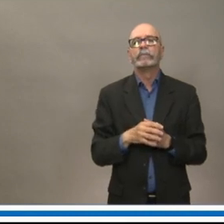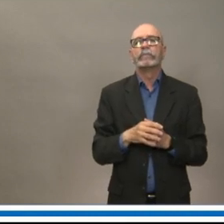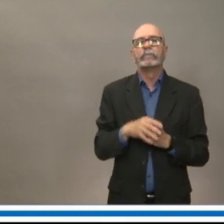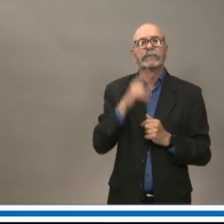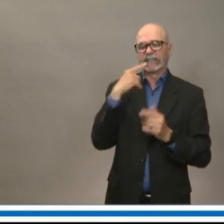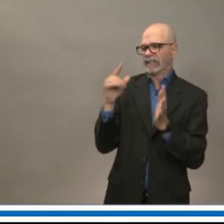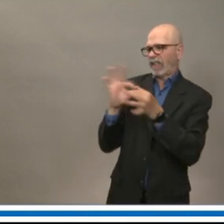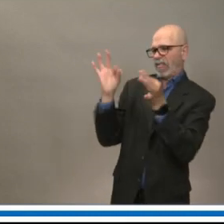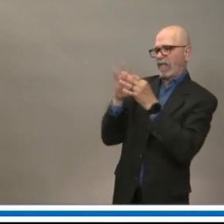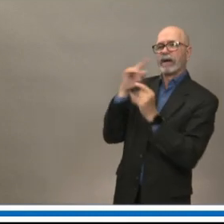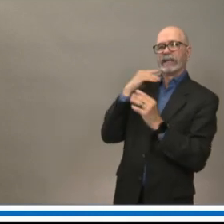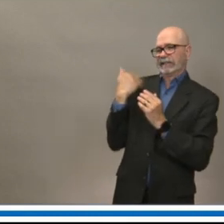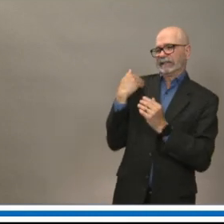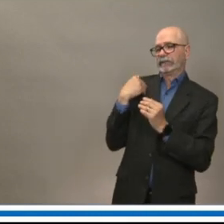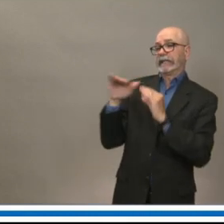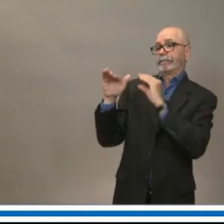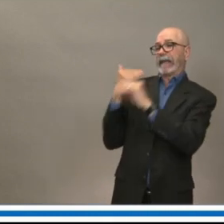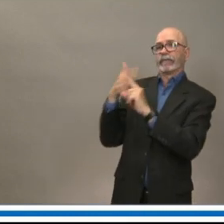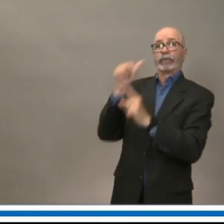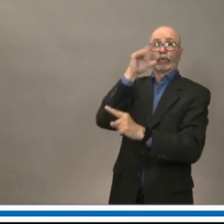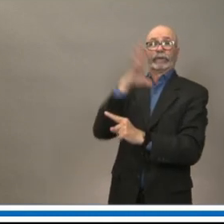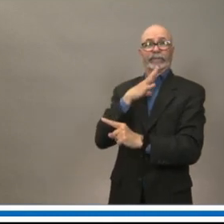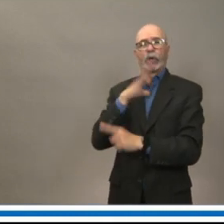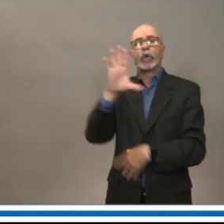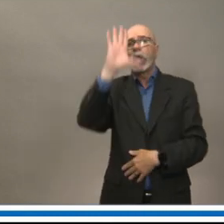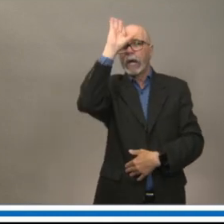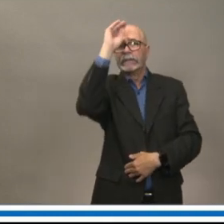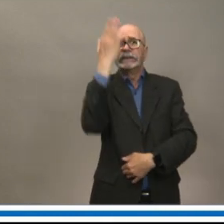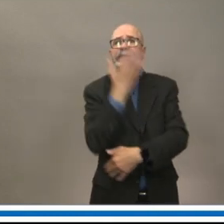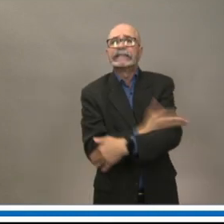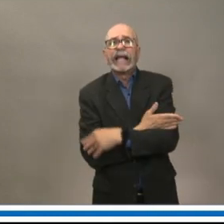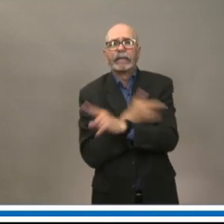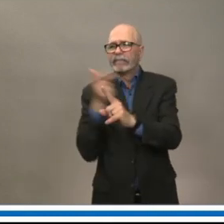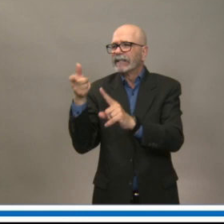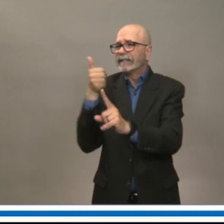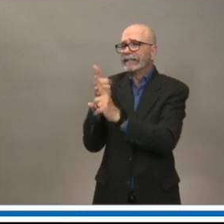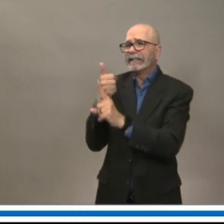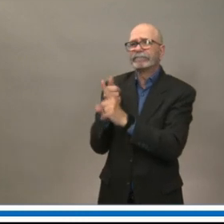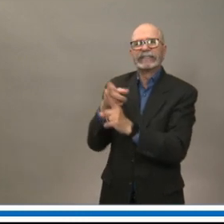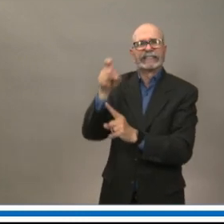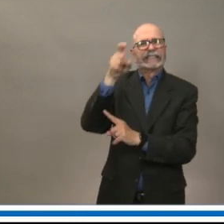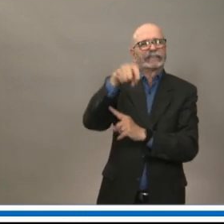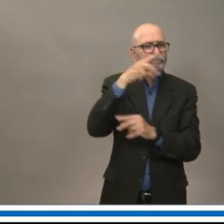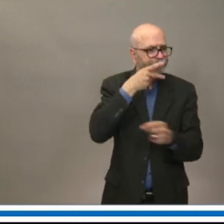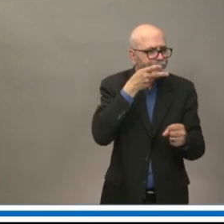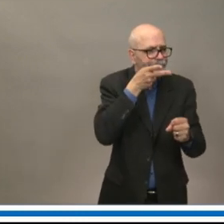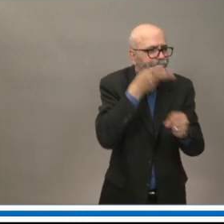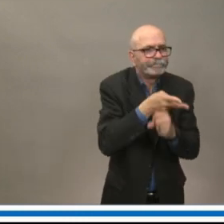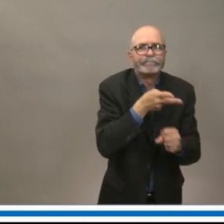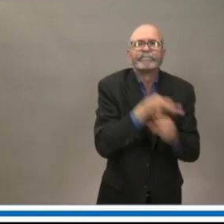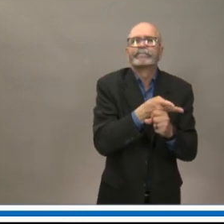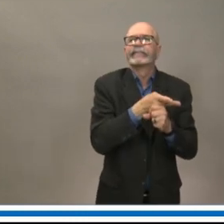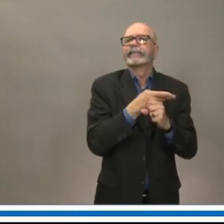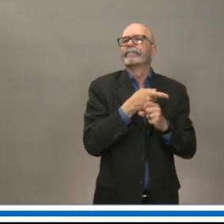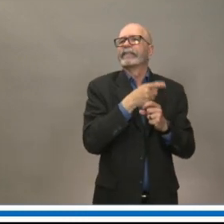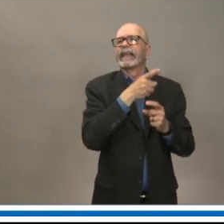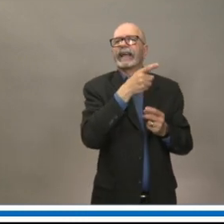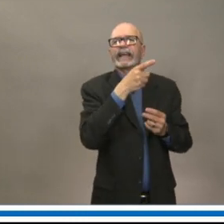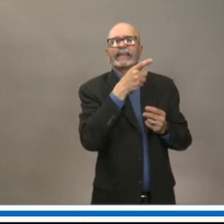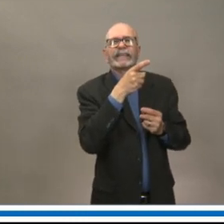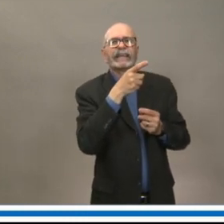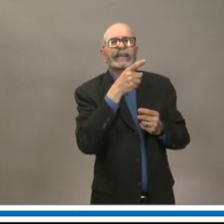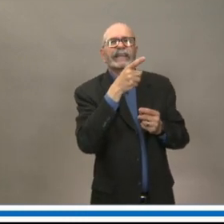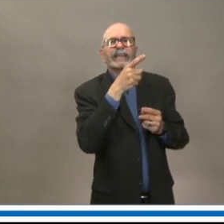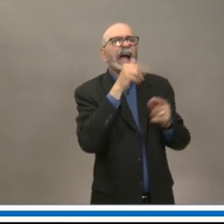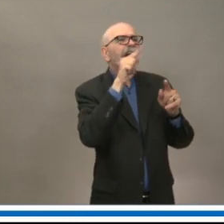requires intense home care. She said the visits from Northwood have been down